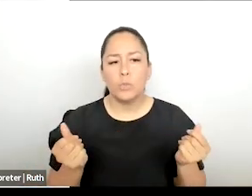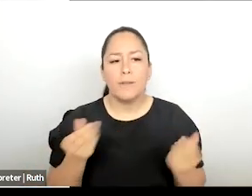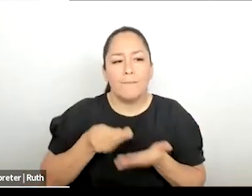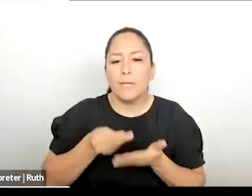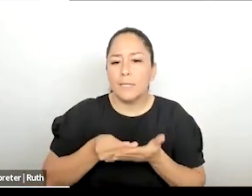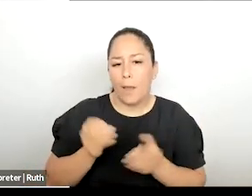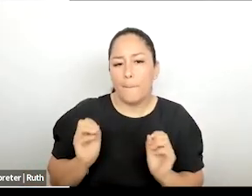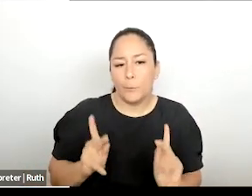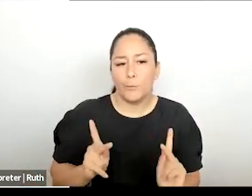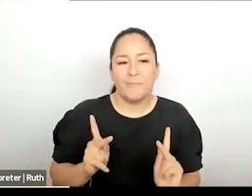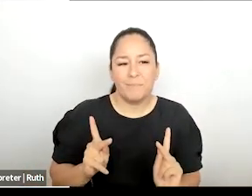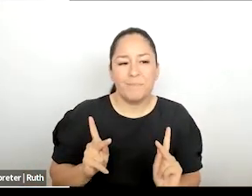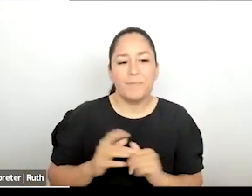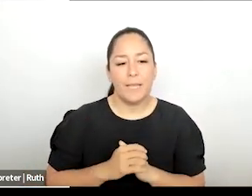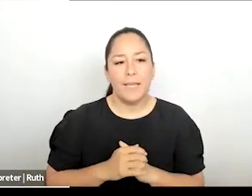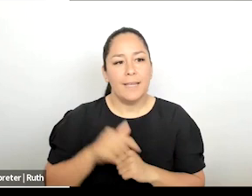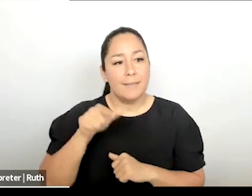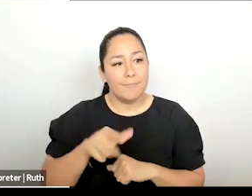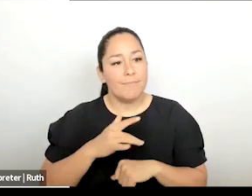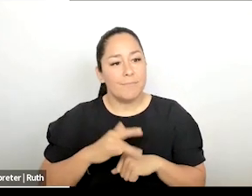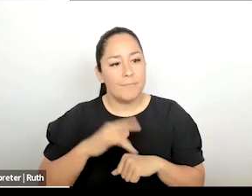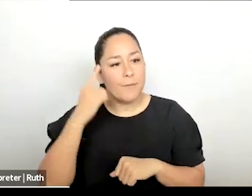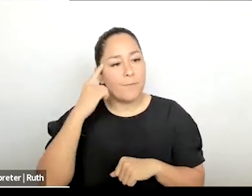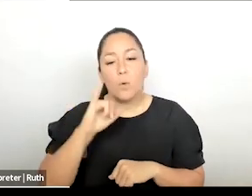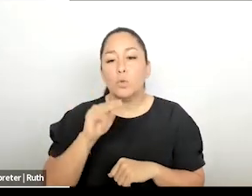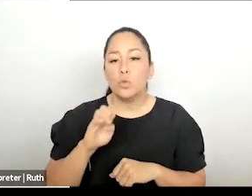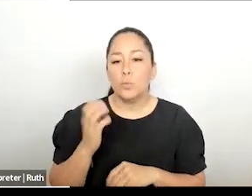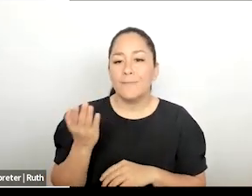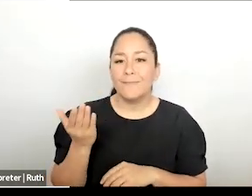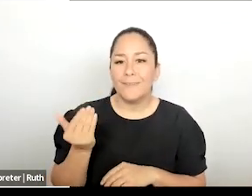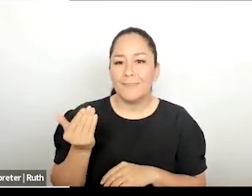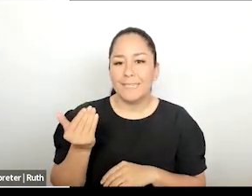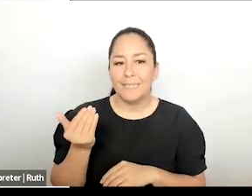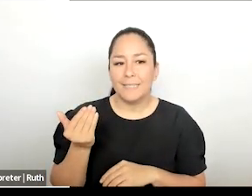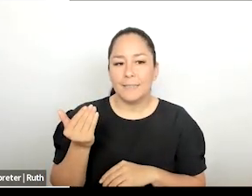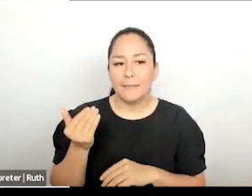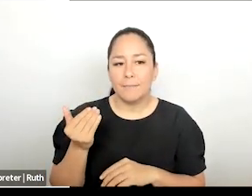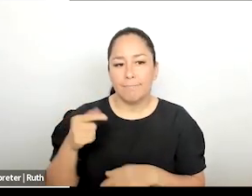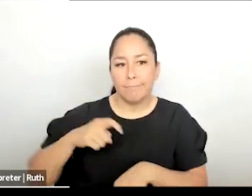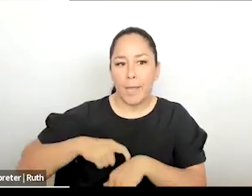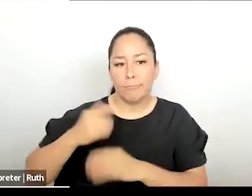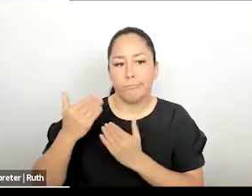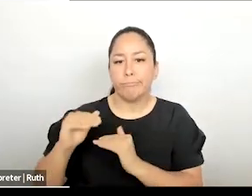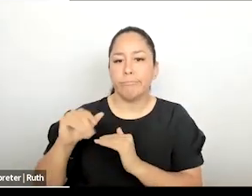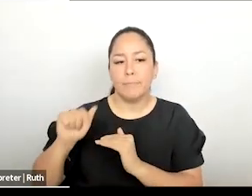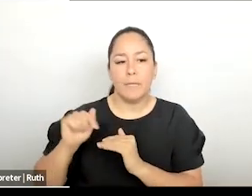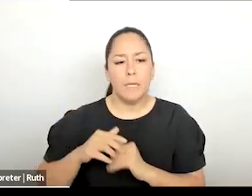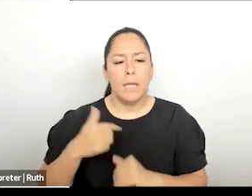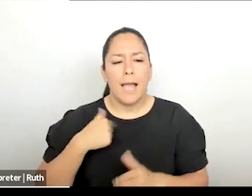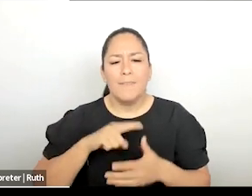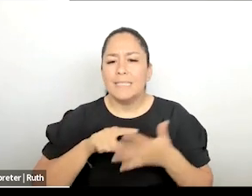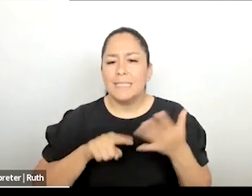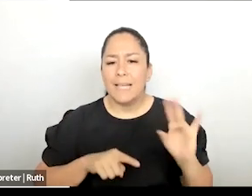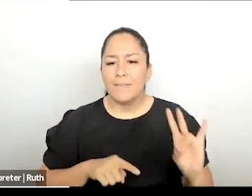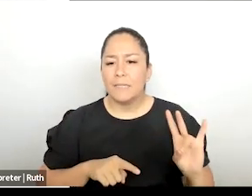funding opportunity that is available for our June 15th deadline. So we have several different priorities that we